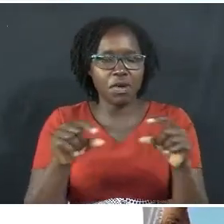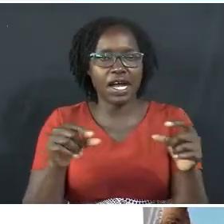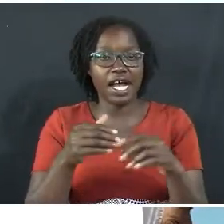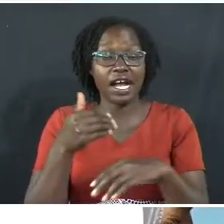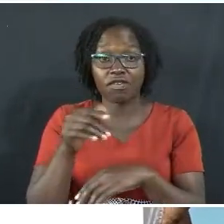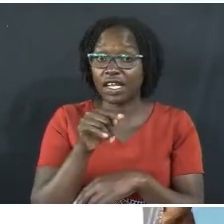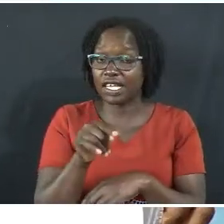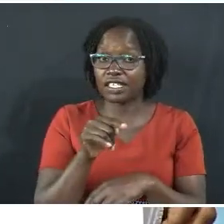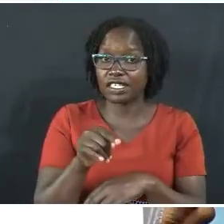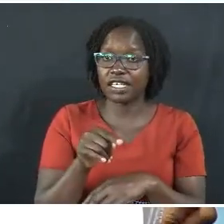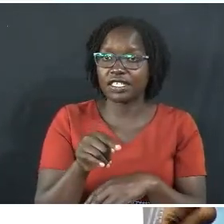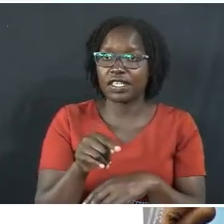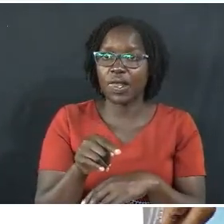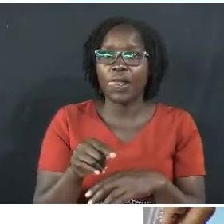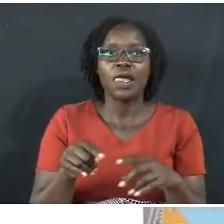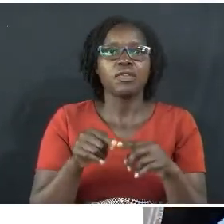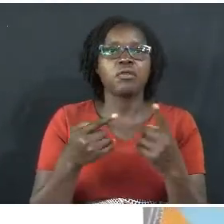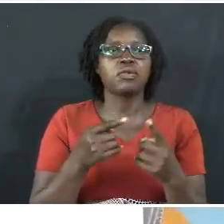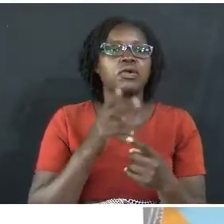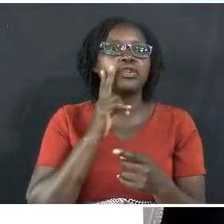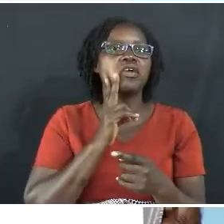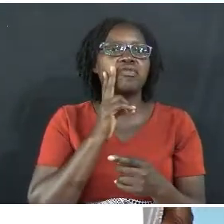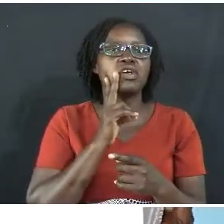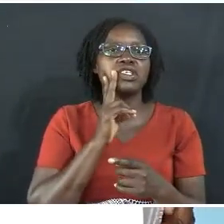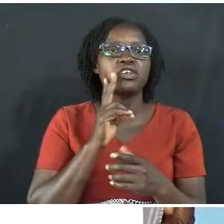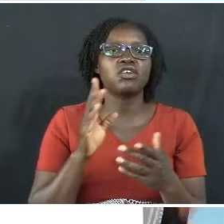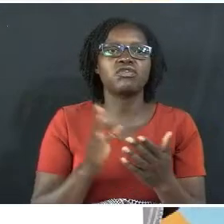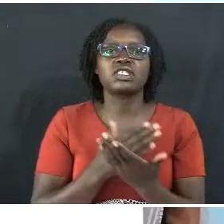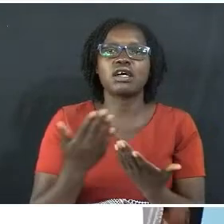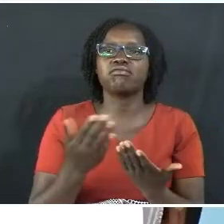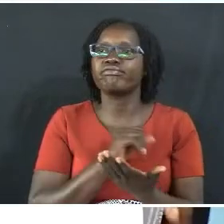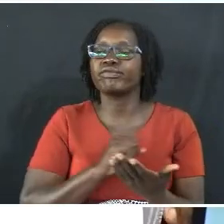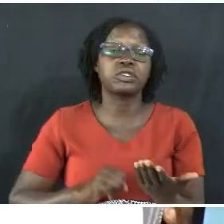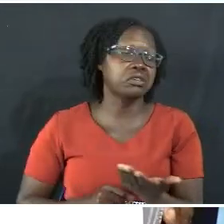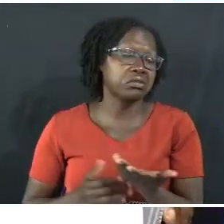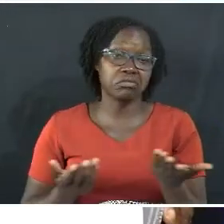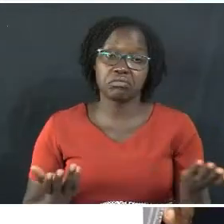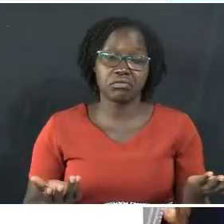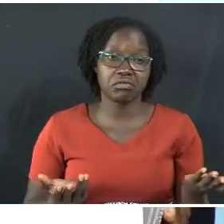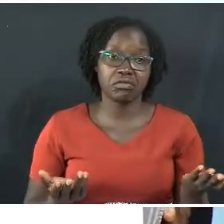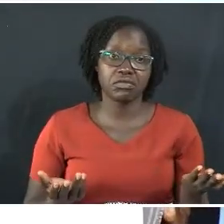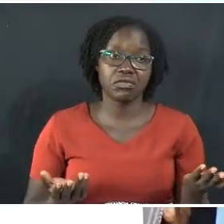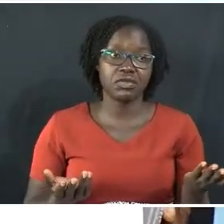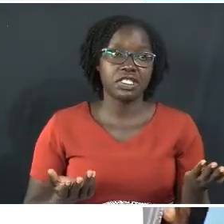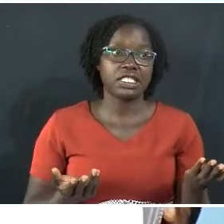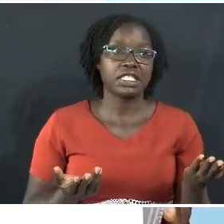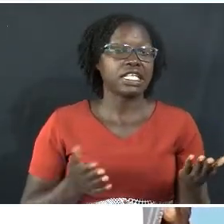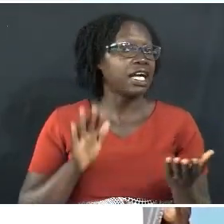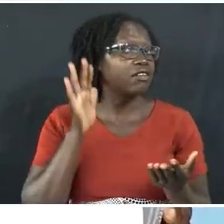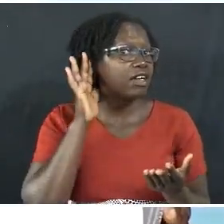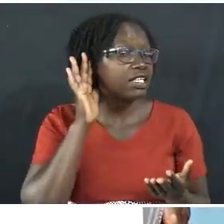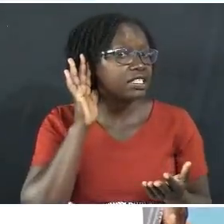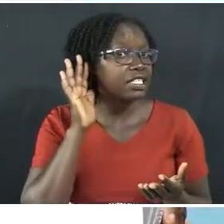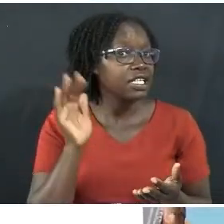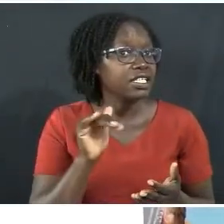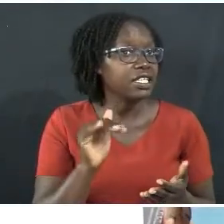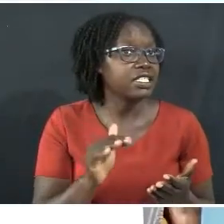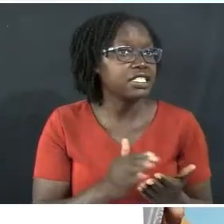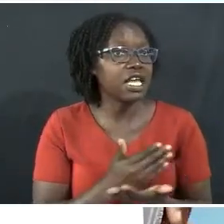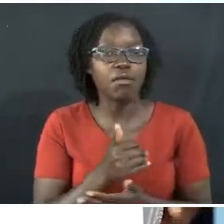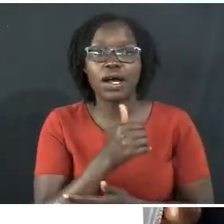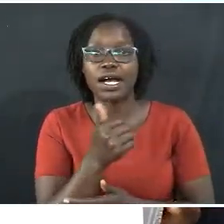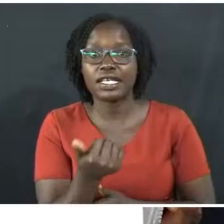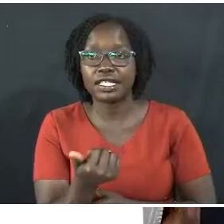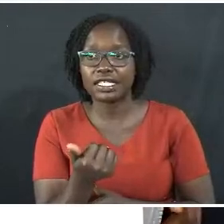after that broke the virginities of some saints. I have heard that some